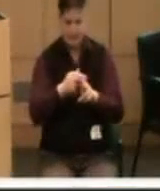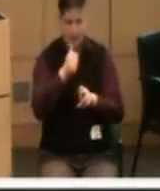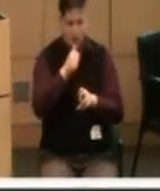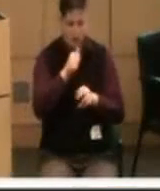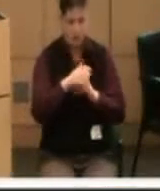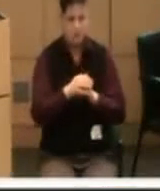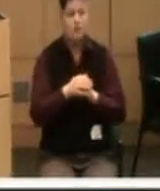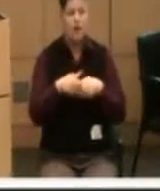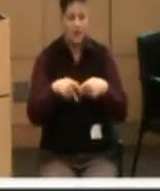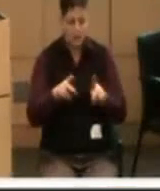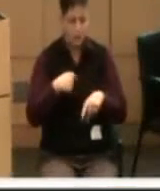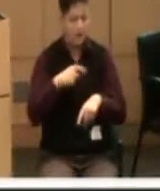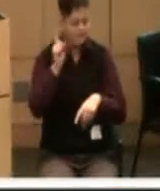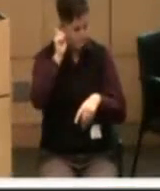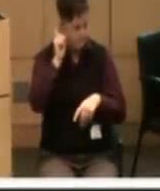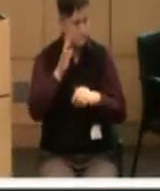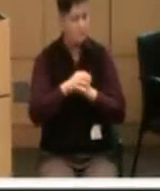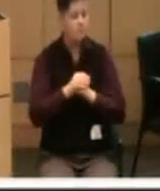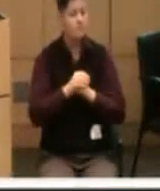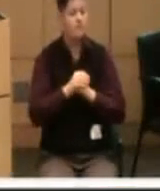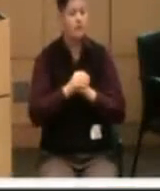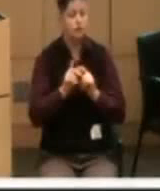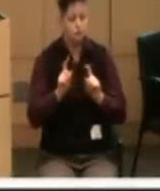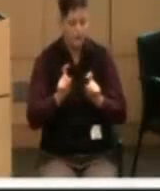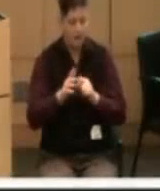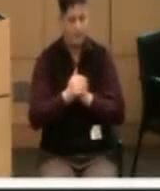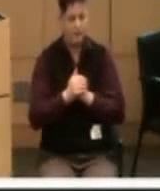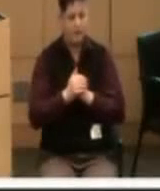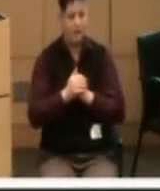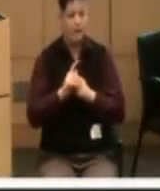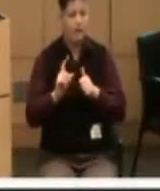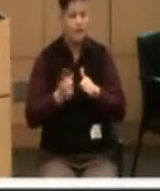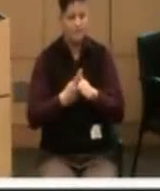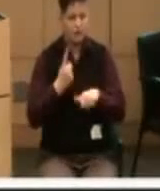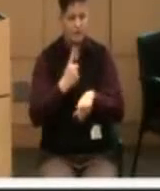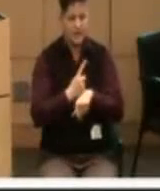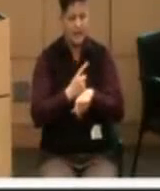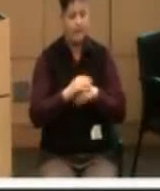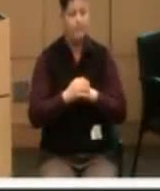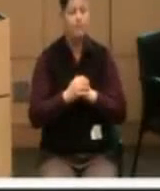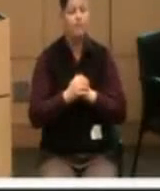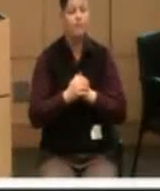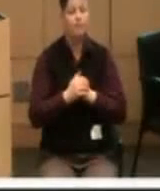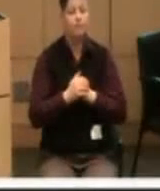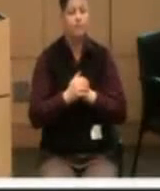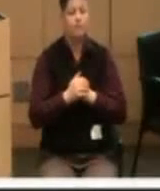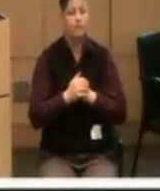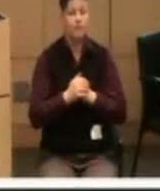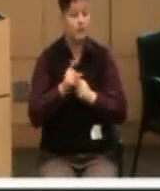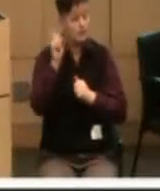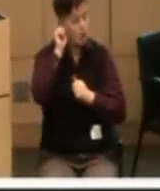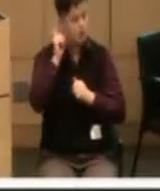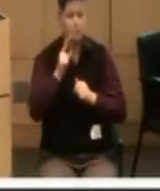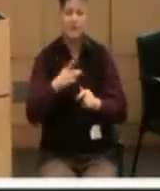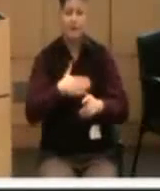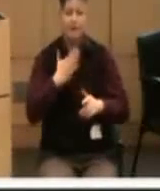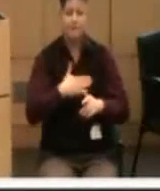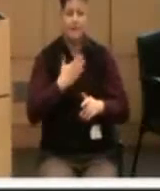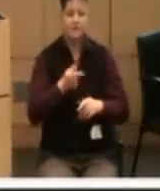two, as a matter of fact. The first day that it was on, she was